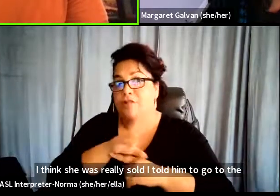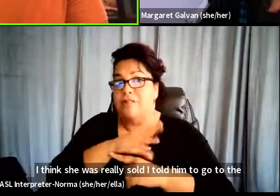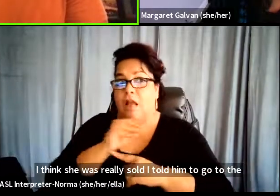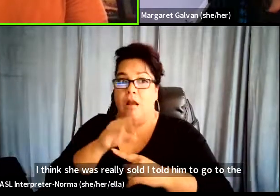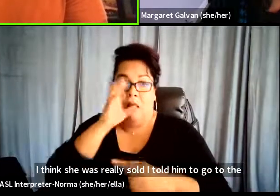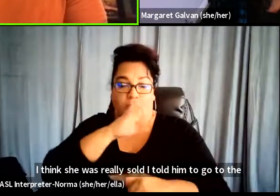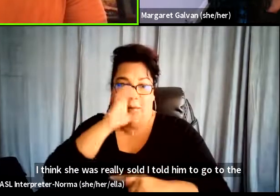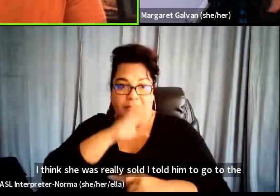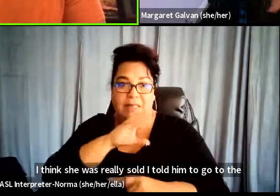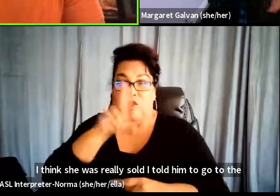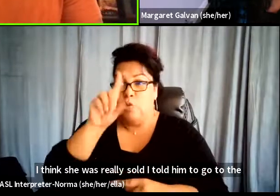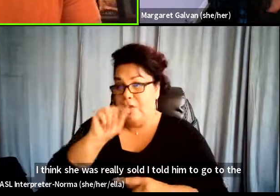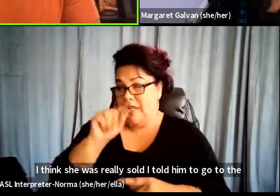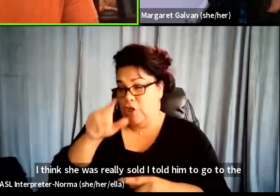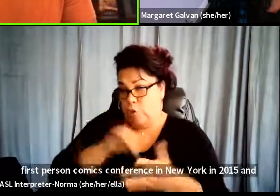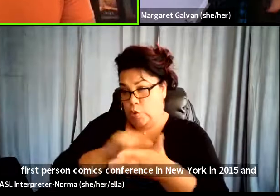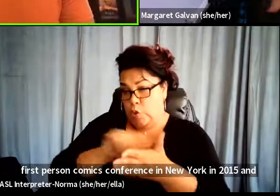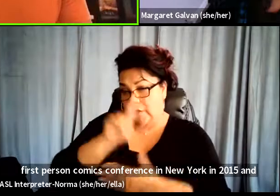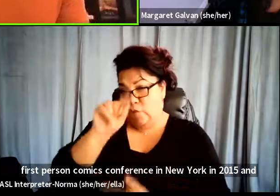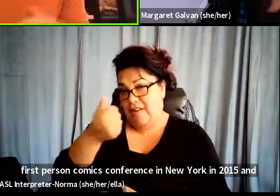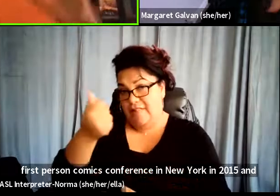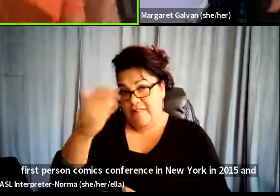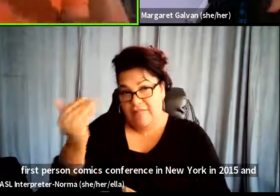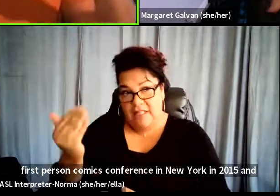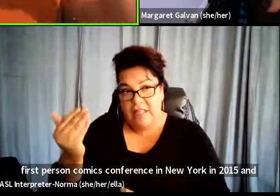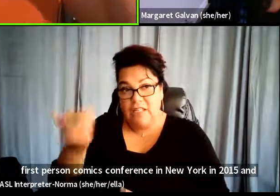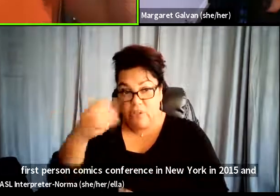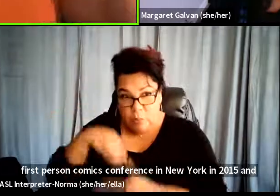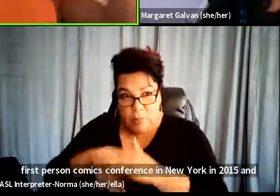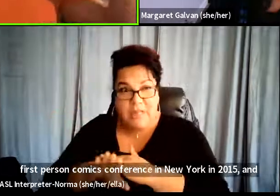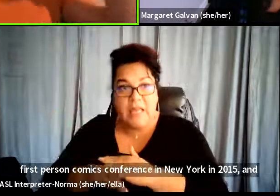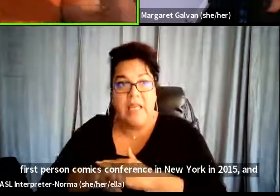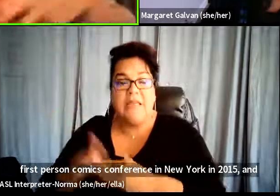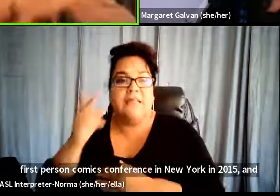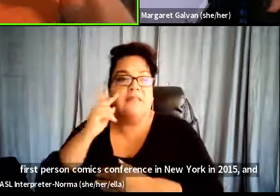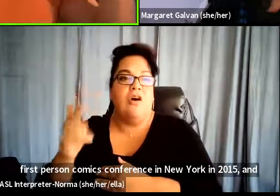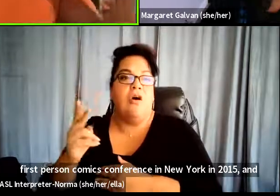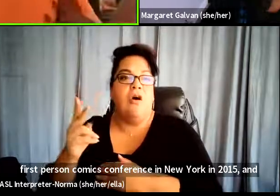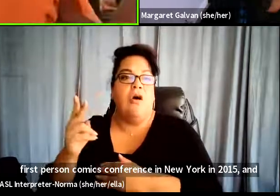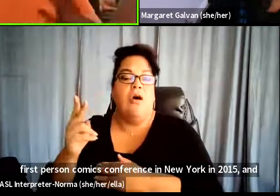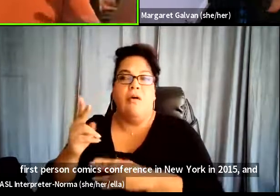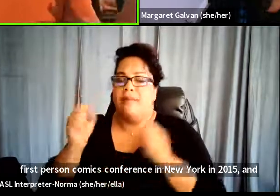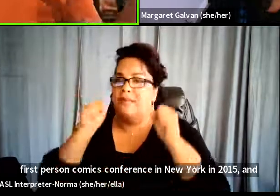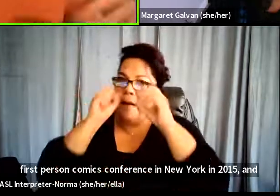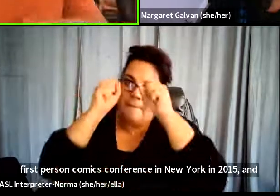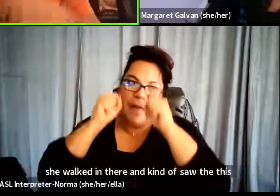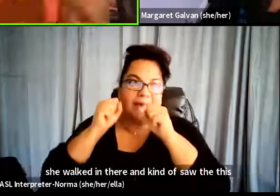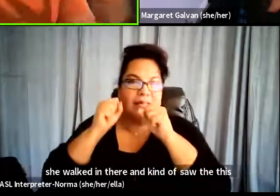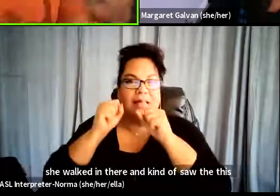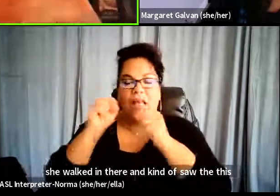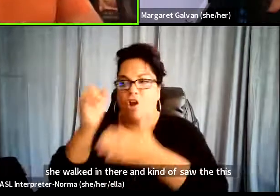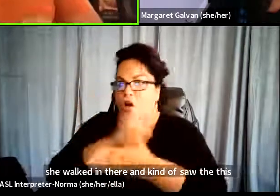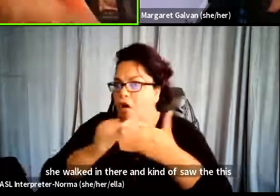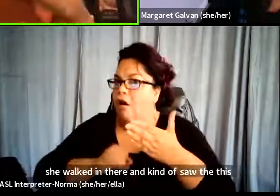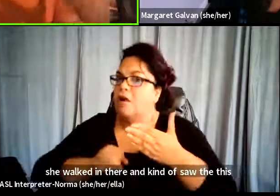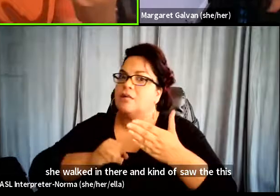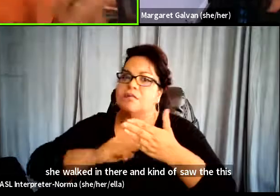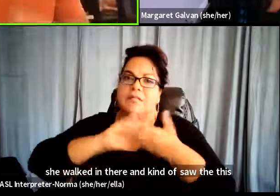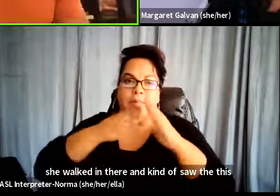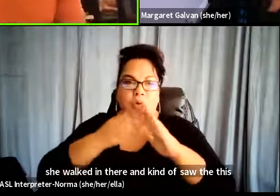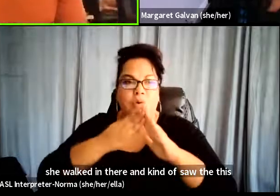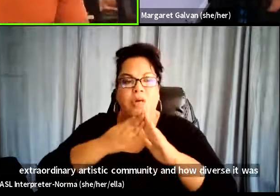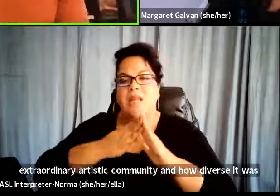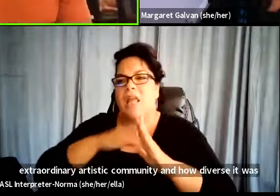2015. Uh, and, uh, she walked in there and kind of saw the, this extraordinary artistic community and how diverse it was and